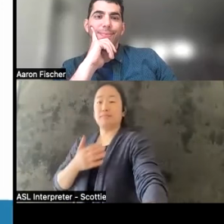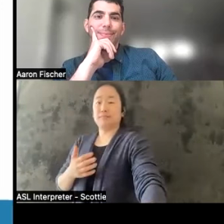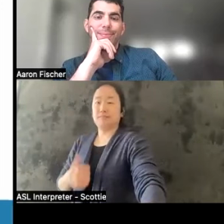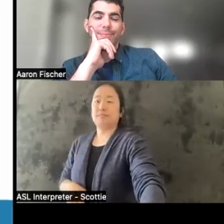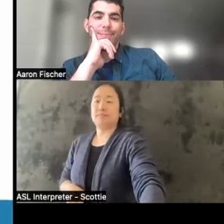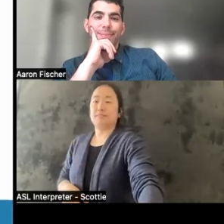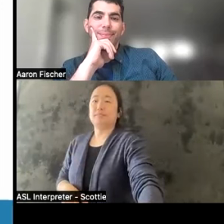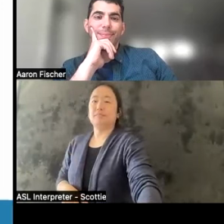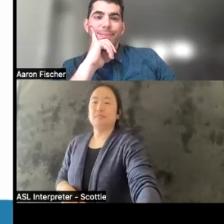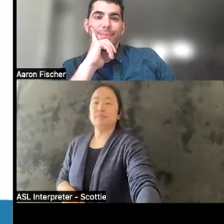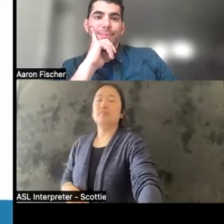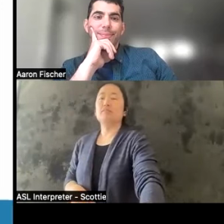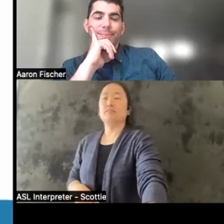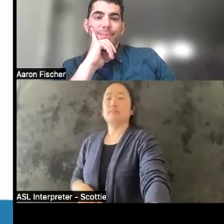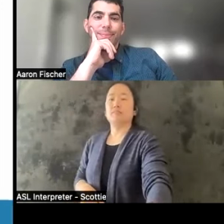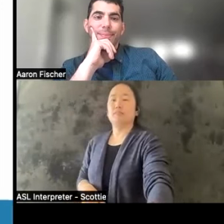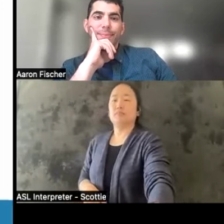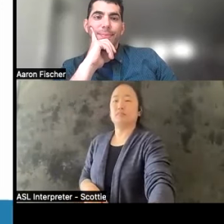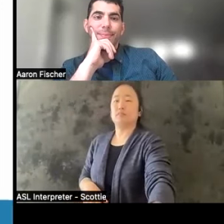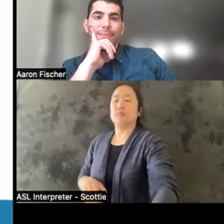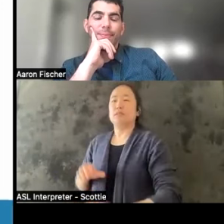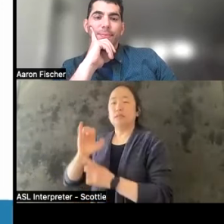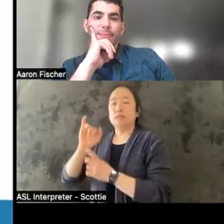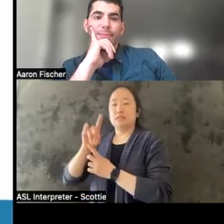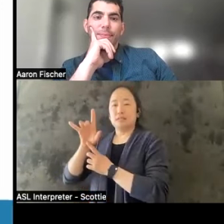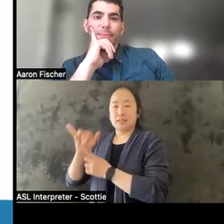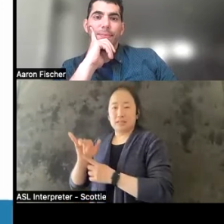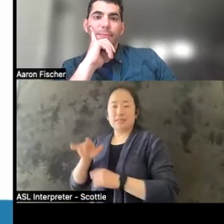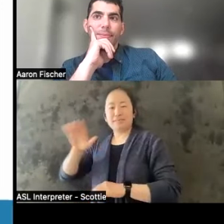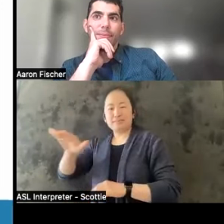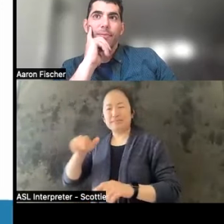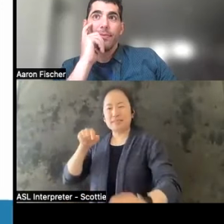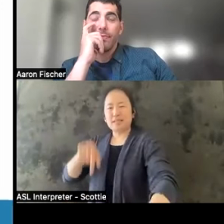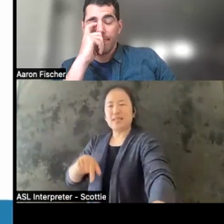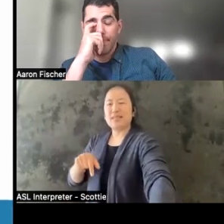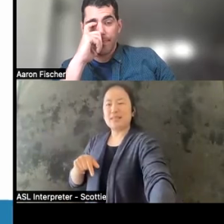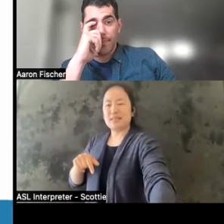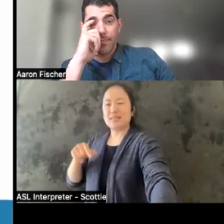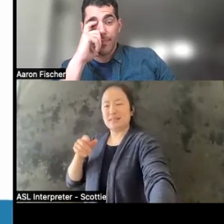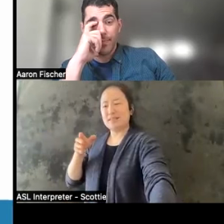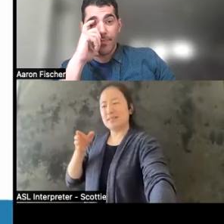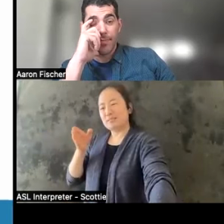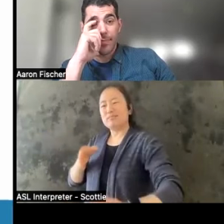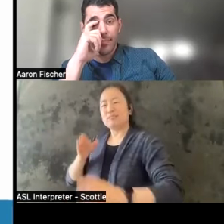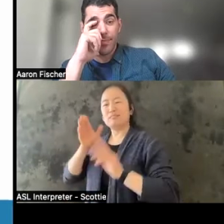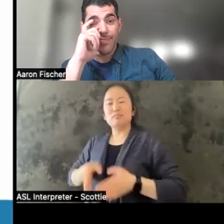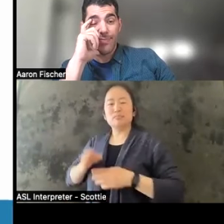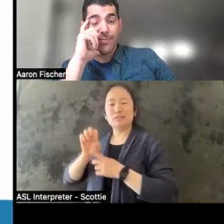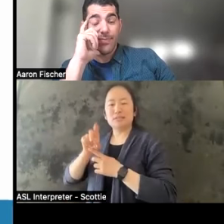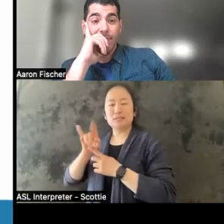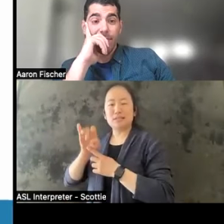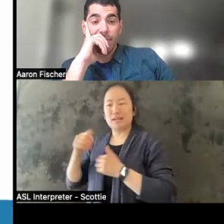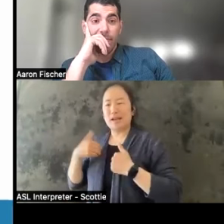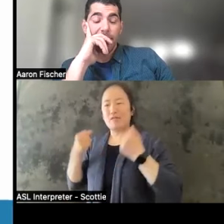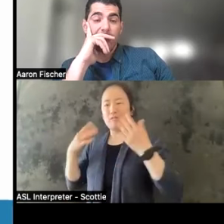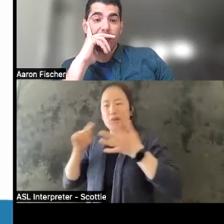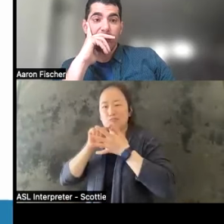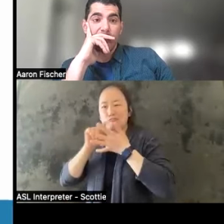Cindy, this individual, Eddie, has multiple disabilities, multiple conditions that he is living with.